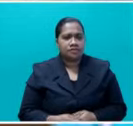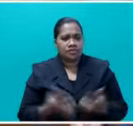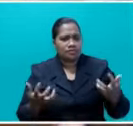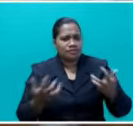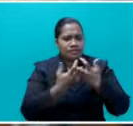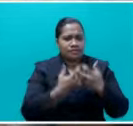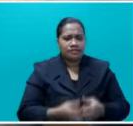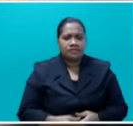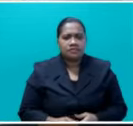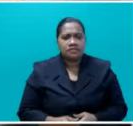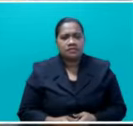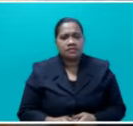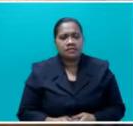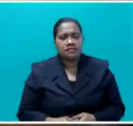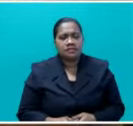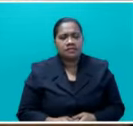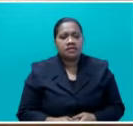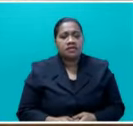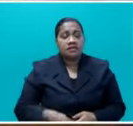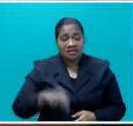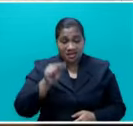accountable. Failing this,